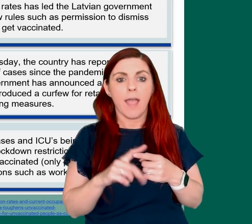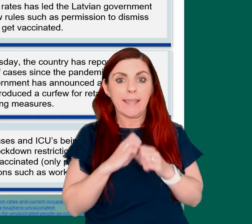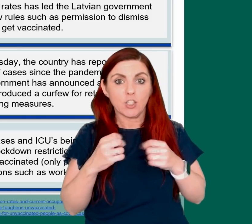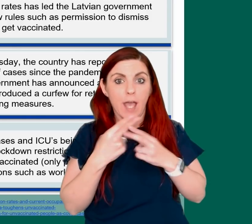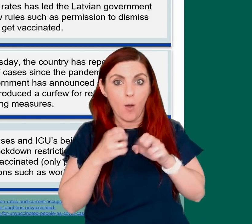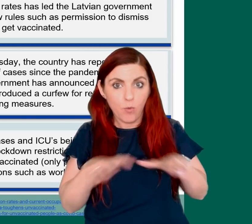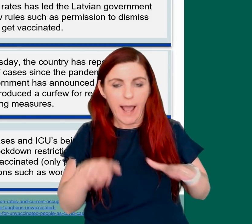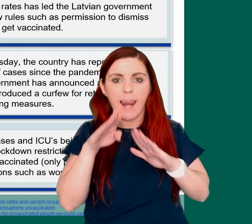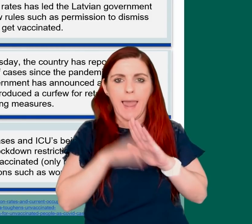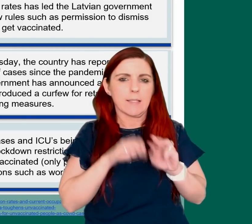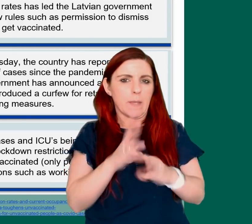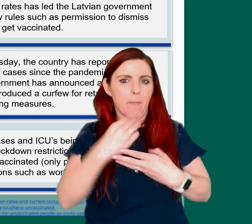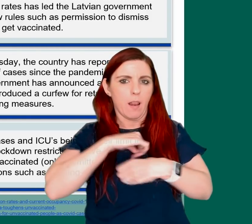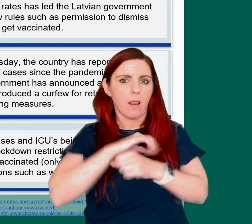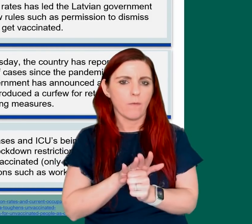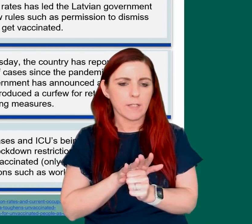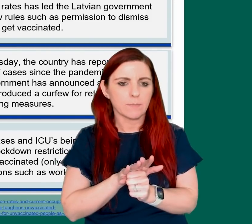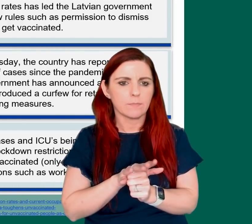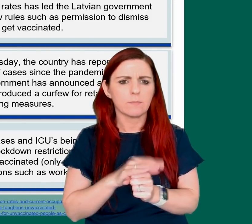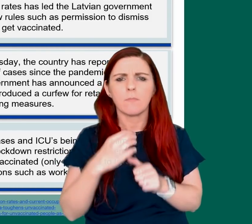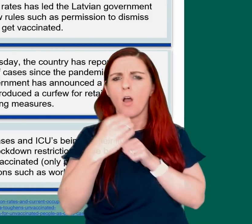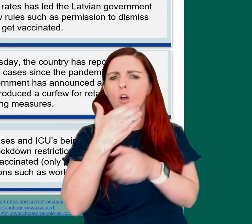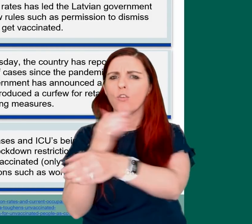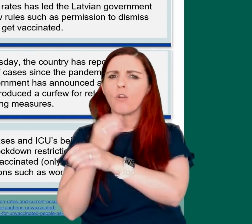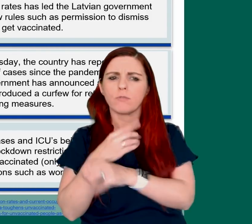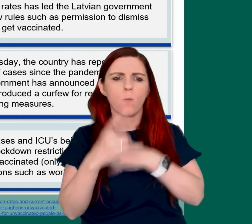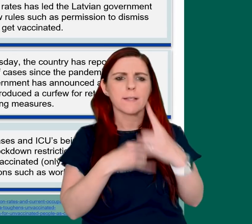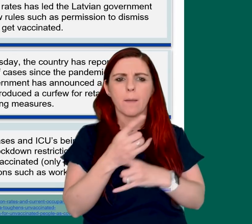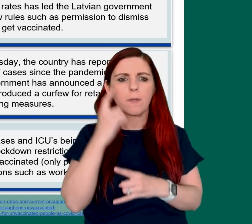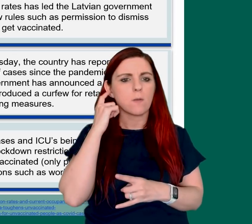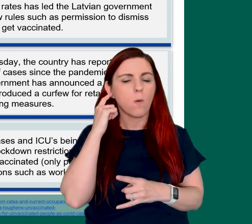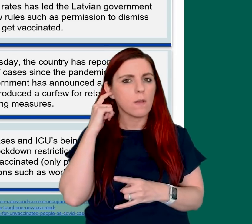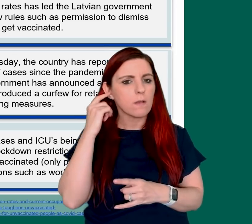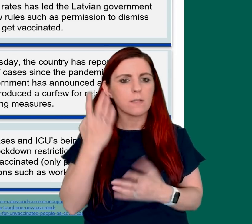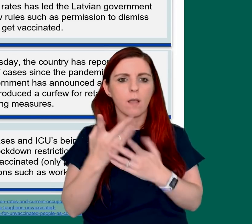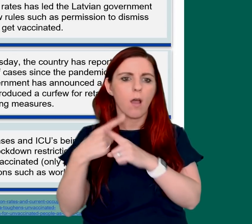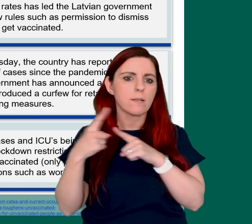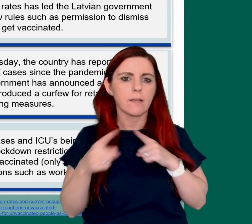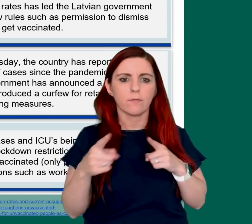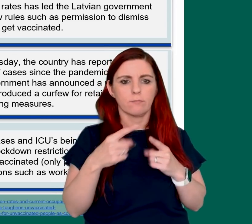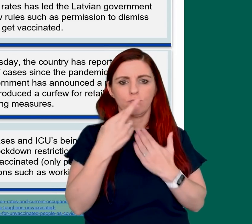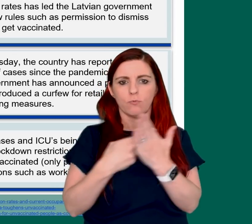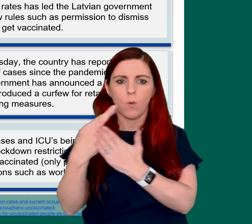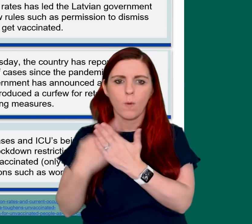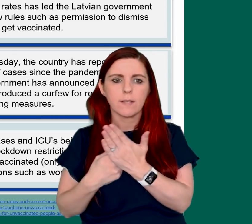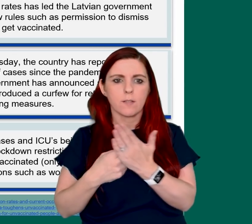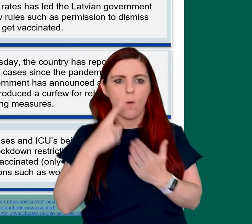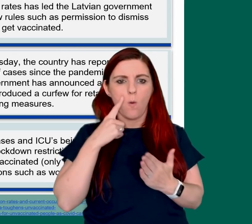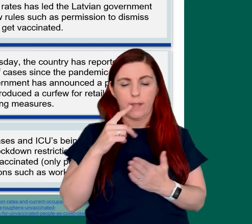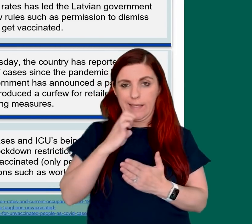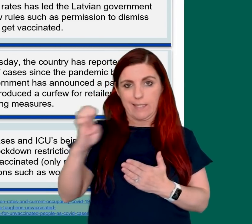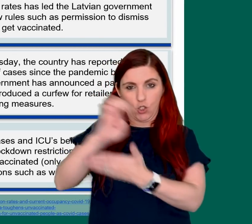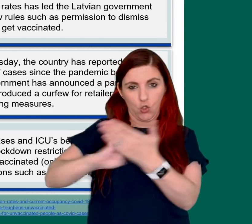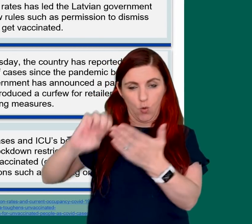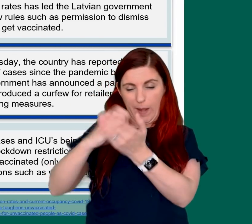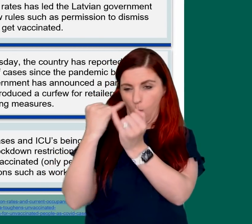outbreaks. So what are other countries doing? We see a whole range of measures. As Hans Kluge said, that Europe is now the epicenter. He attributed this surge